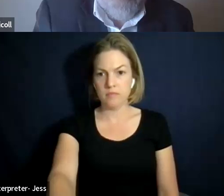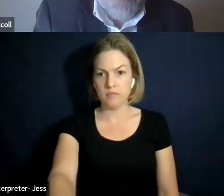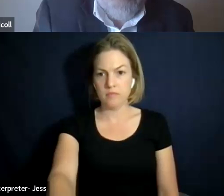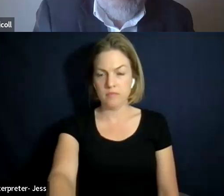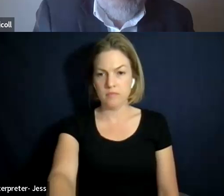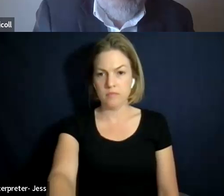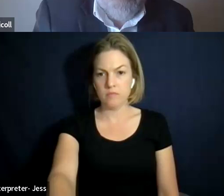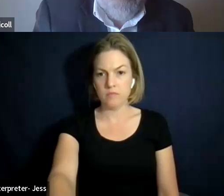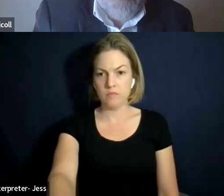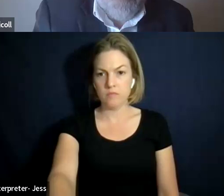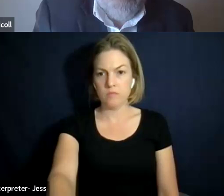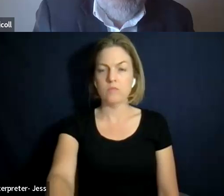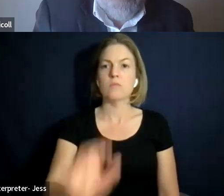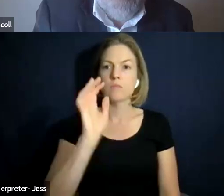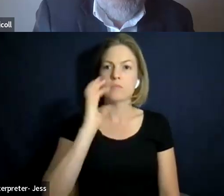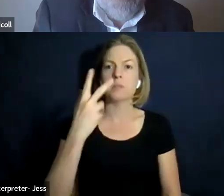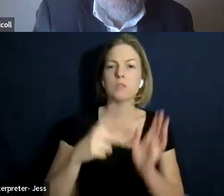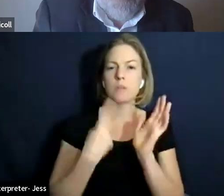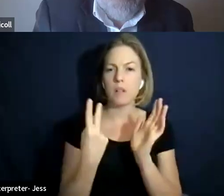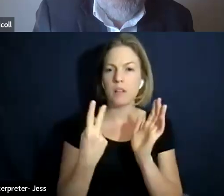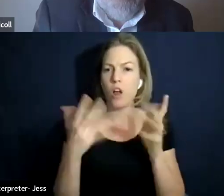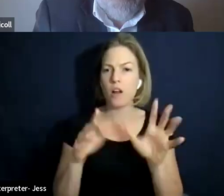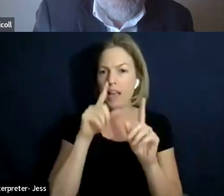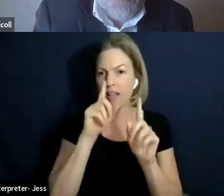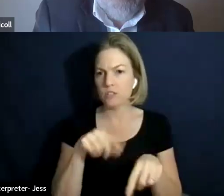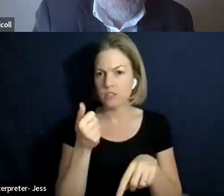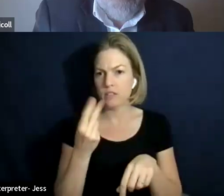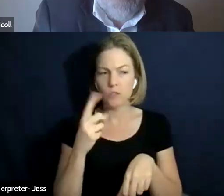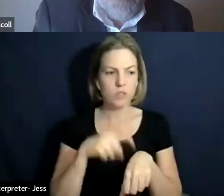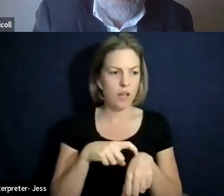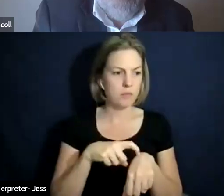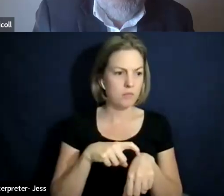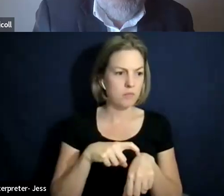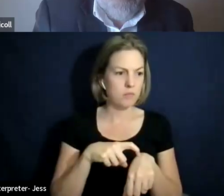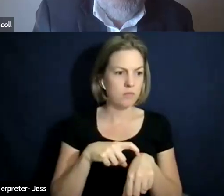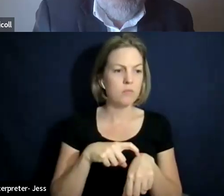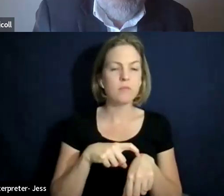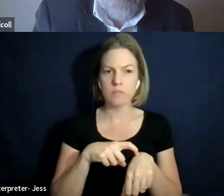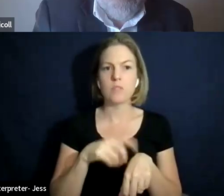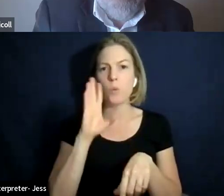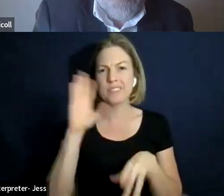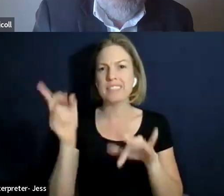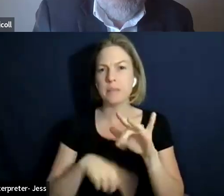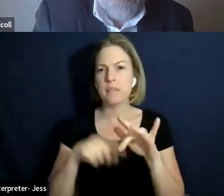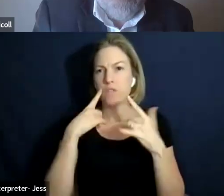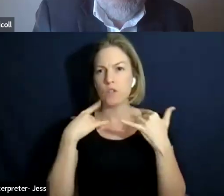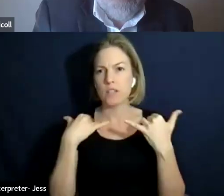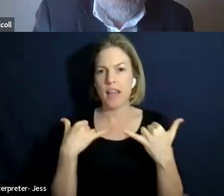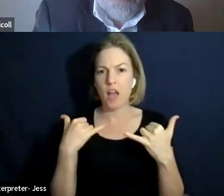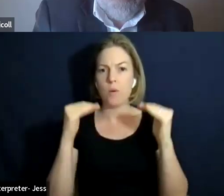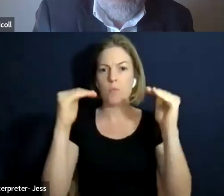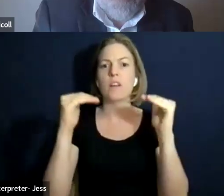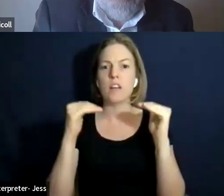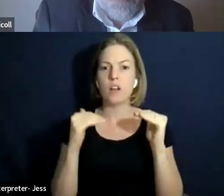Okay, so that looks like it's a duplicate and we've already answered it a few times, so I'll skip that one for now. Moving